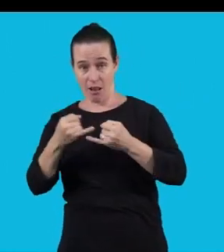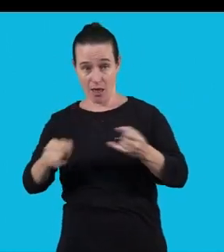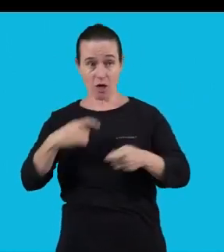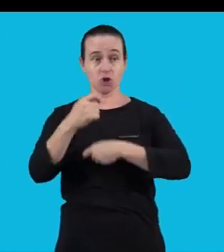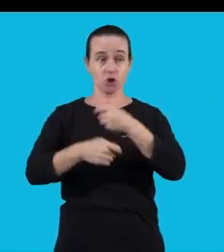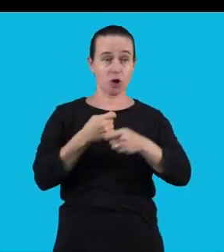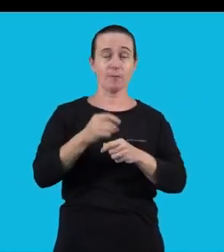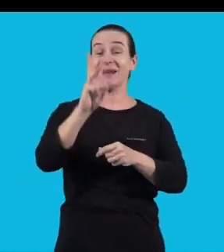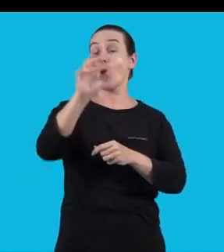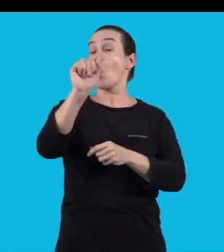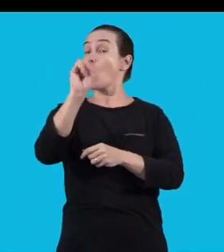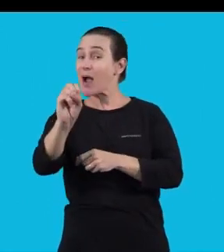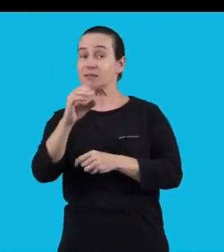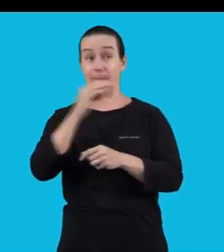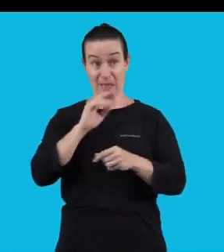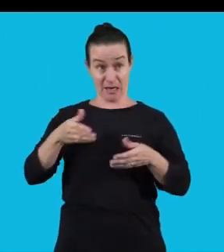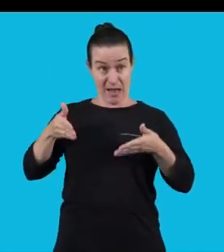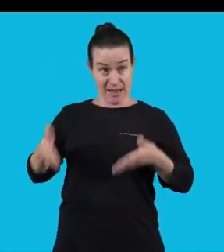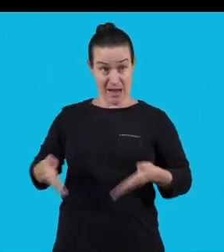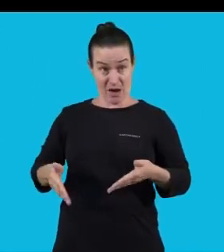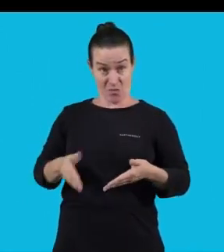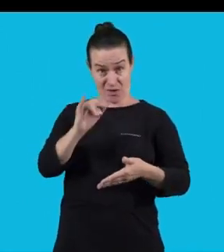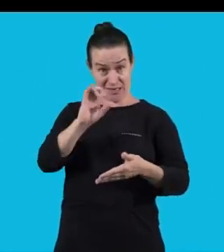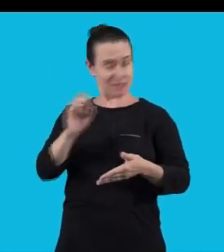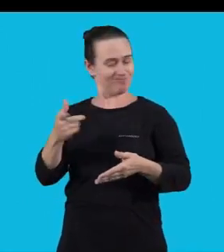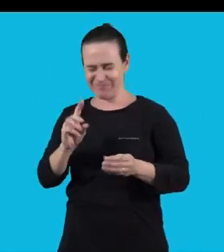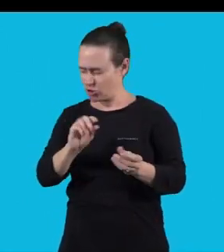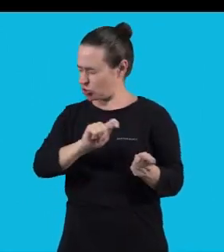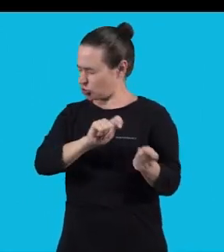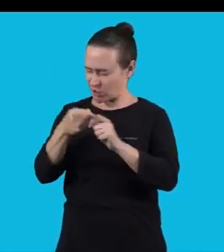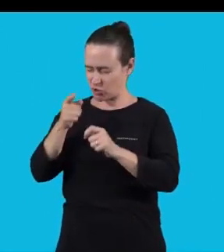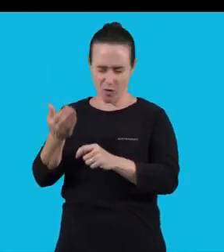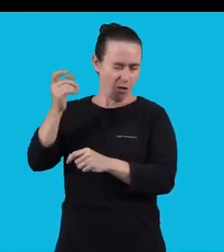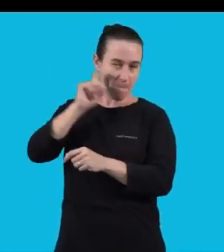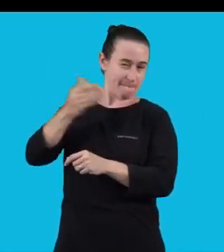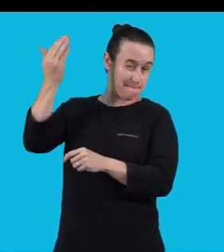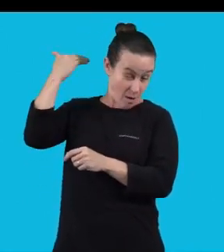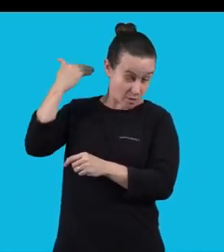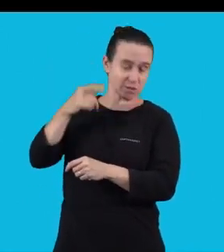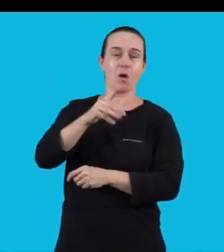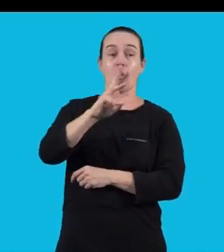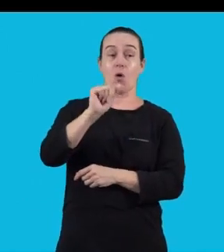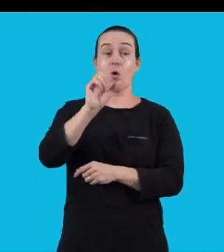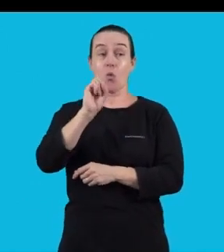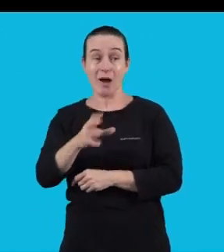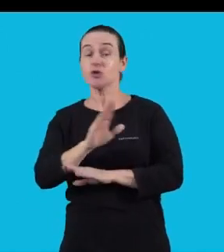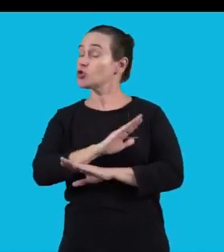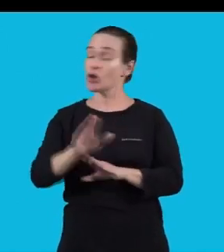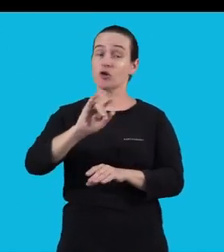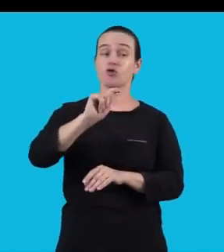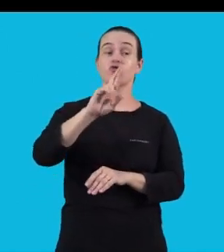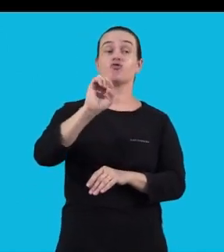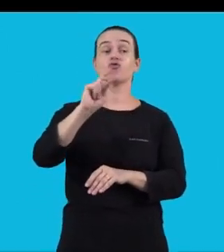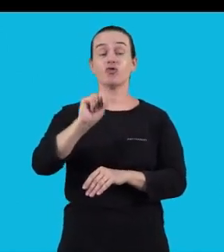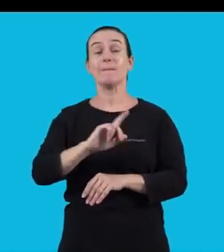You must change the tense and then add the speaker's name if it's available and an introductory